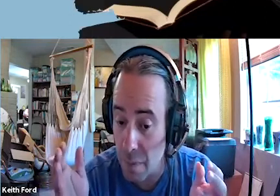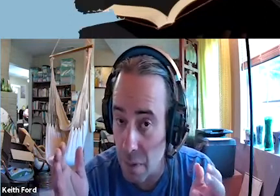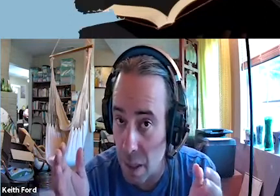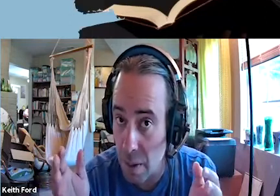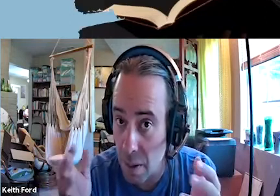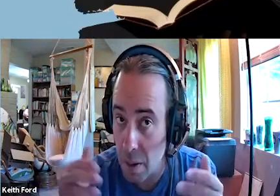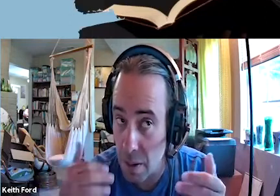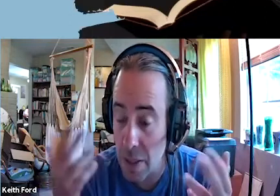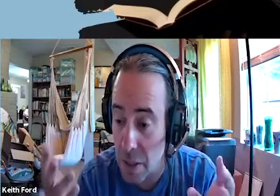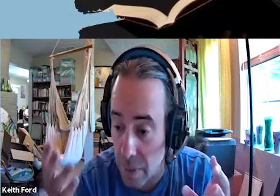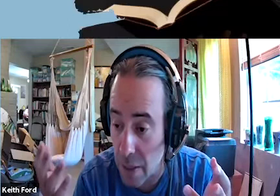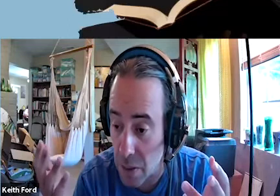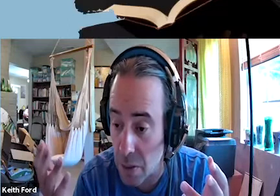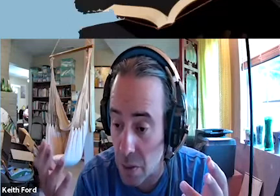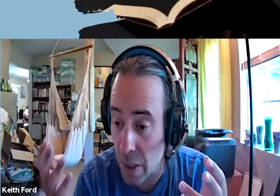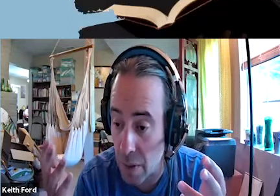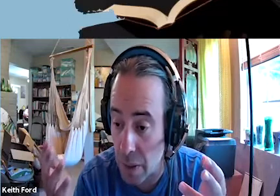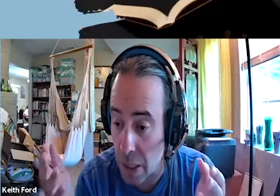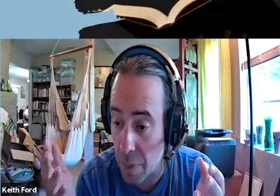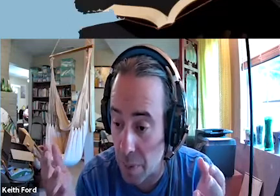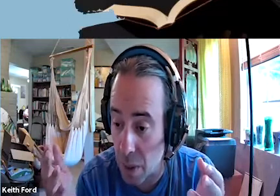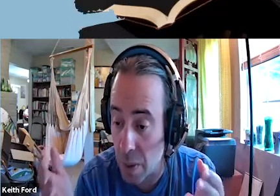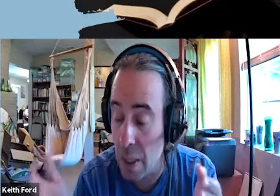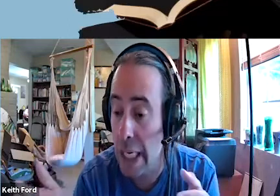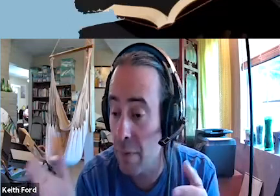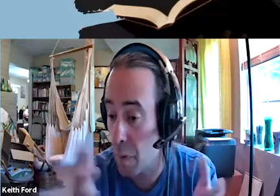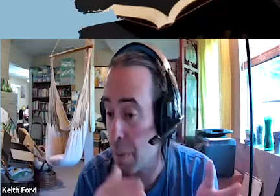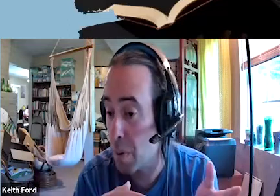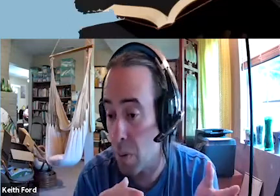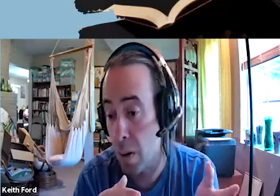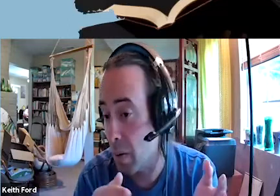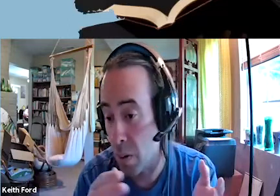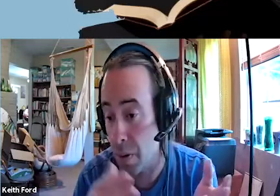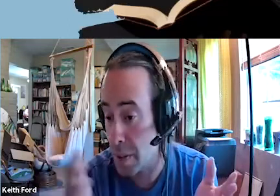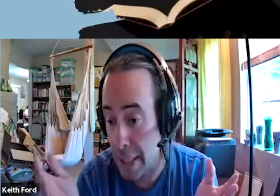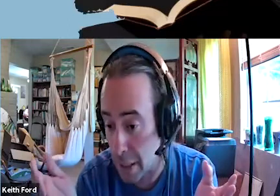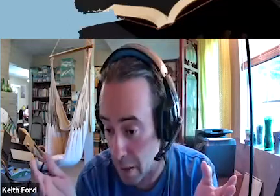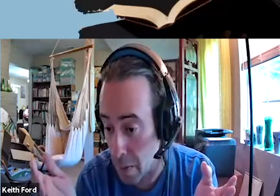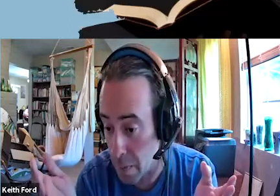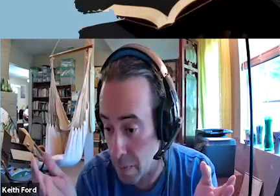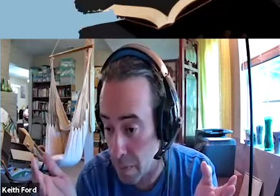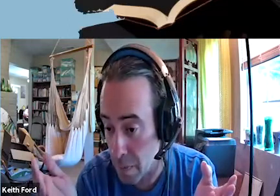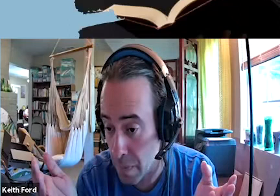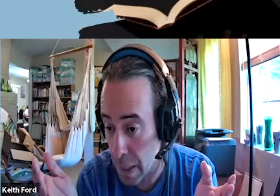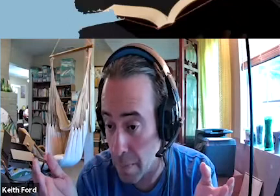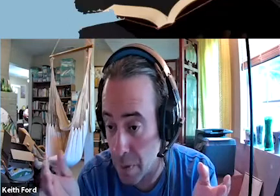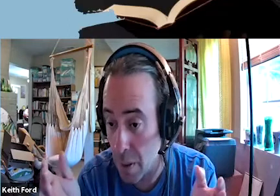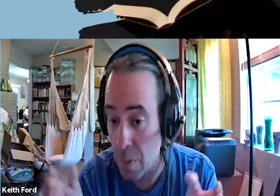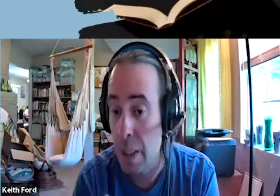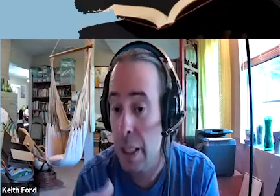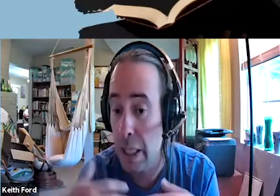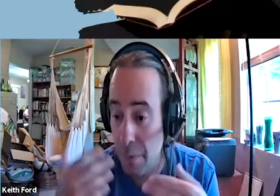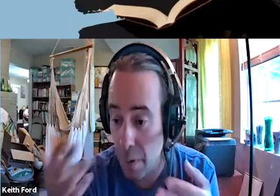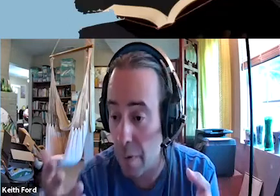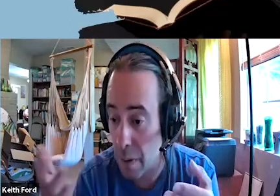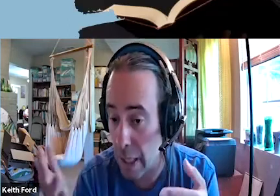have essentially managed to guarantee comparable load even for people who are in only their 2nd year.